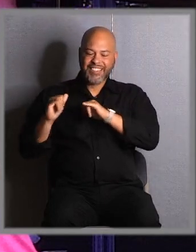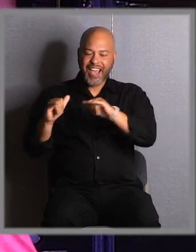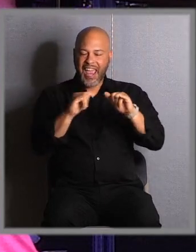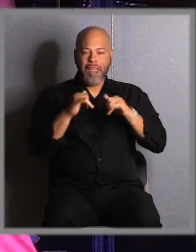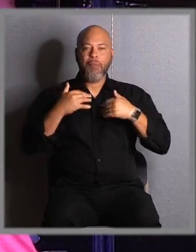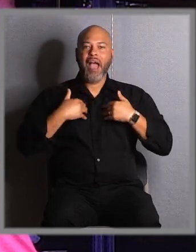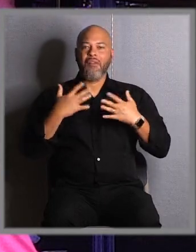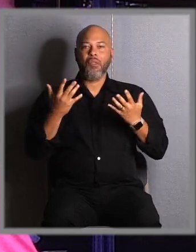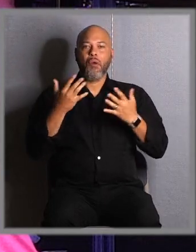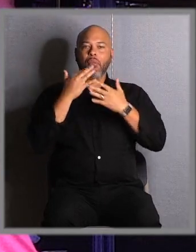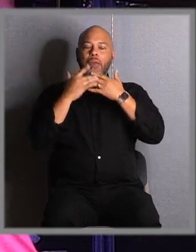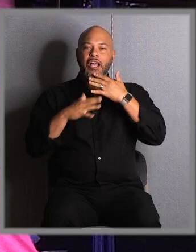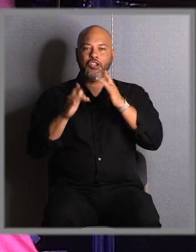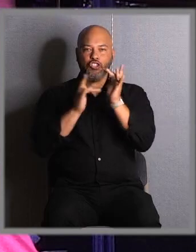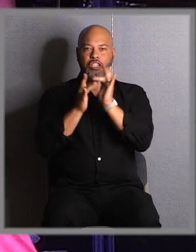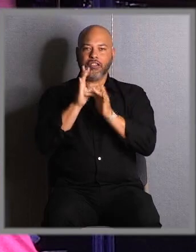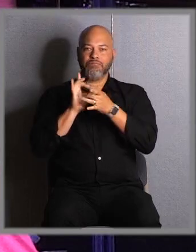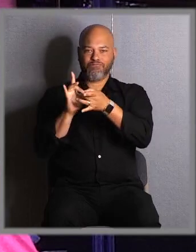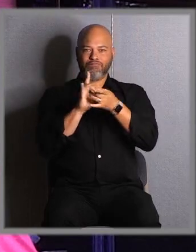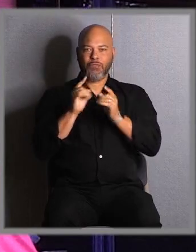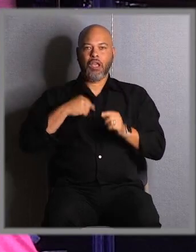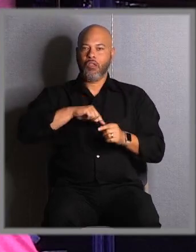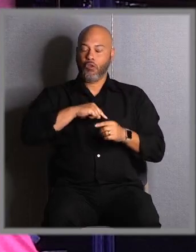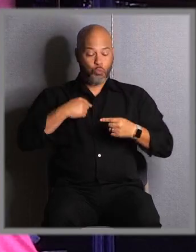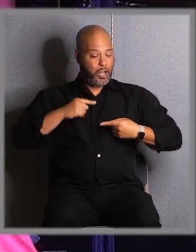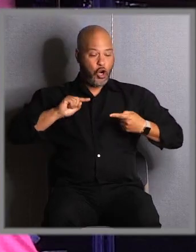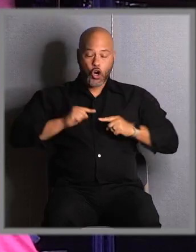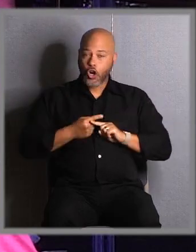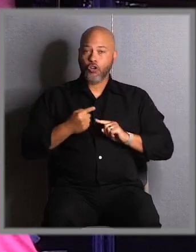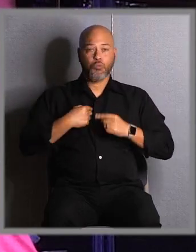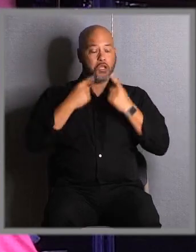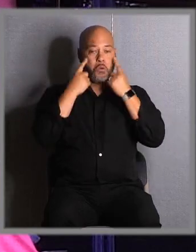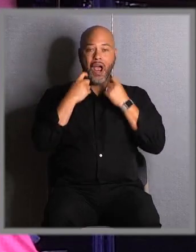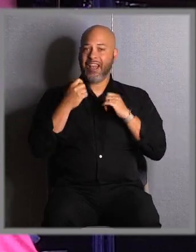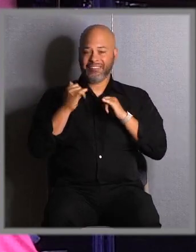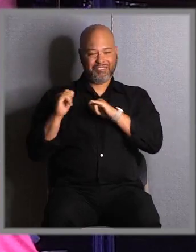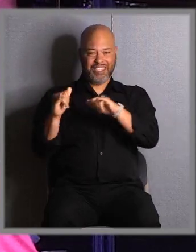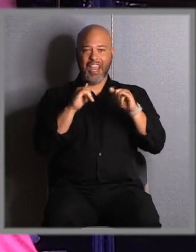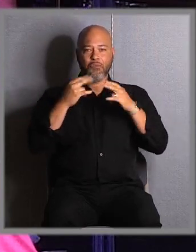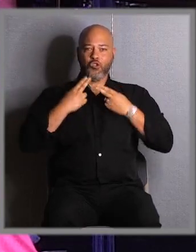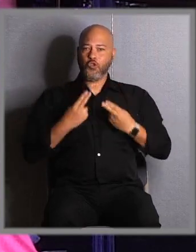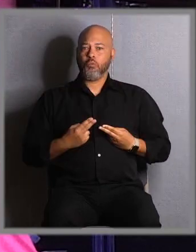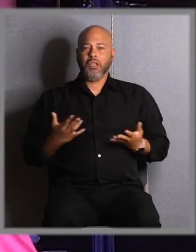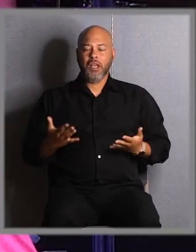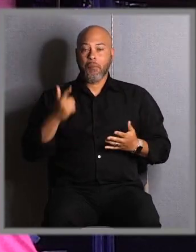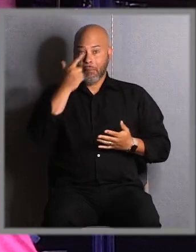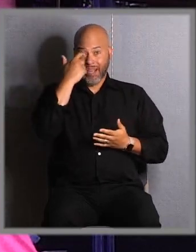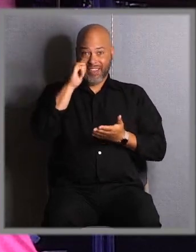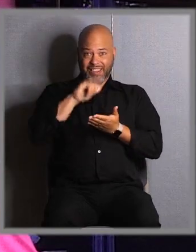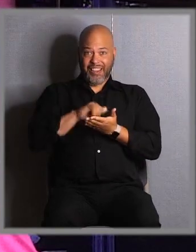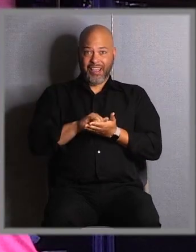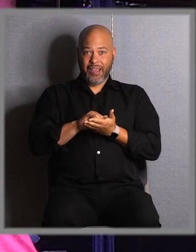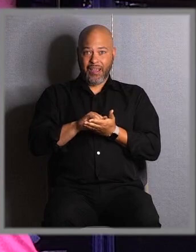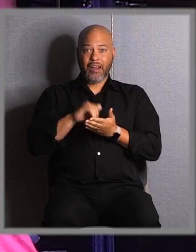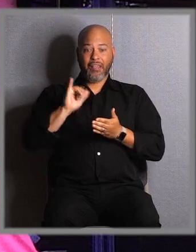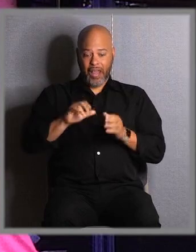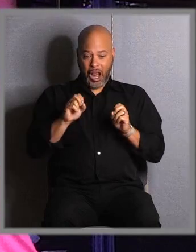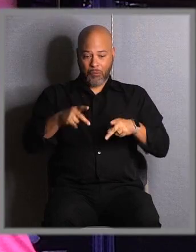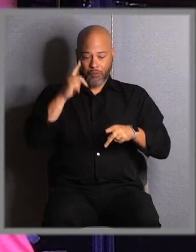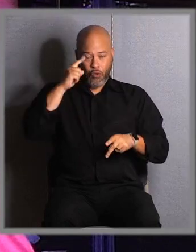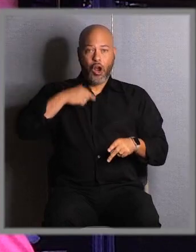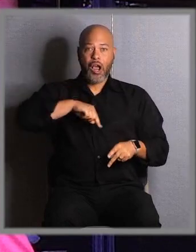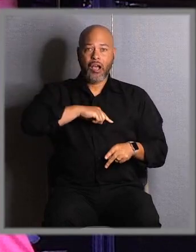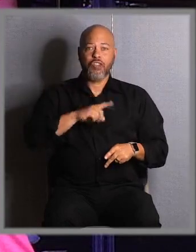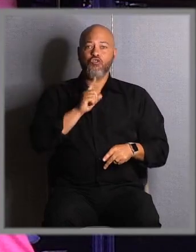Jesus. We hurt. We cry. We're all human. And because of that, this is opportunity for us to